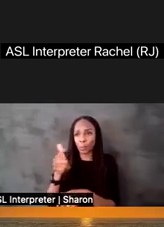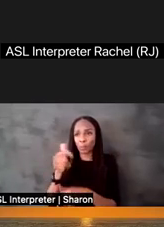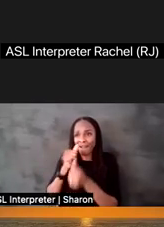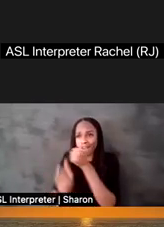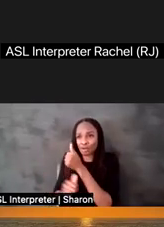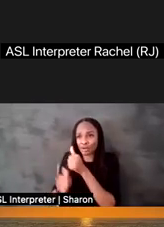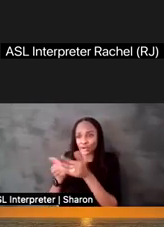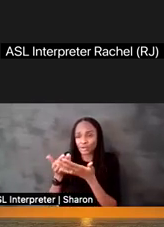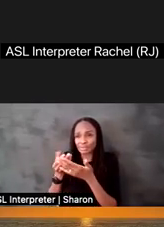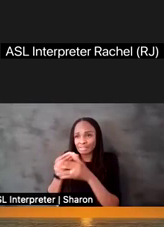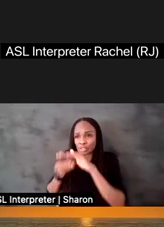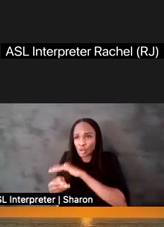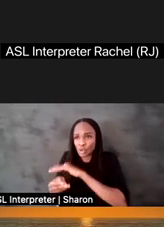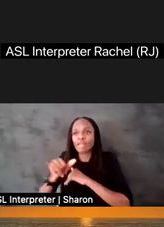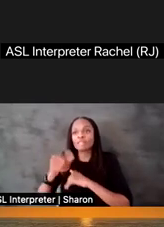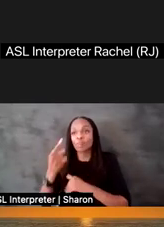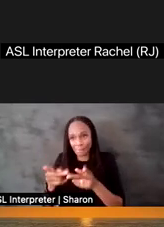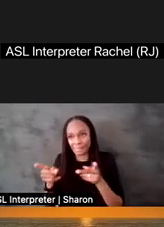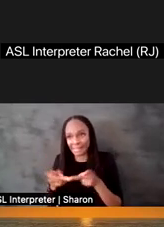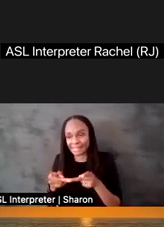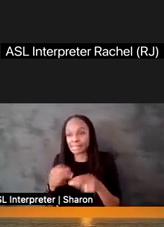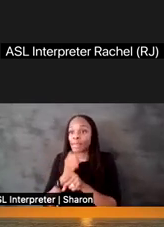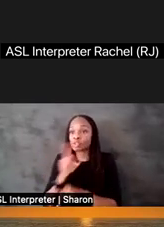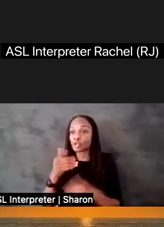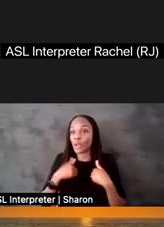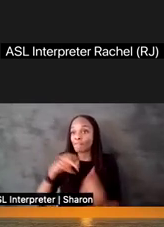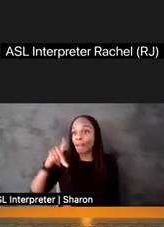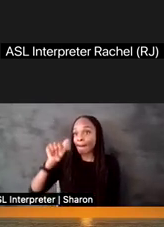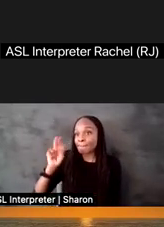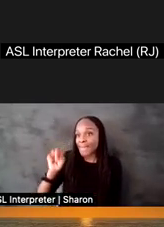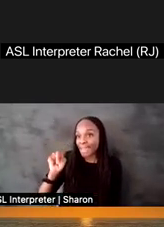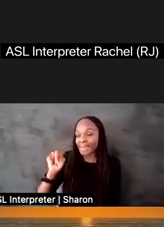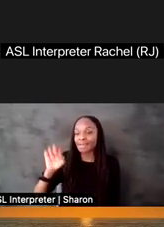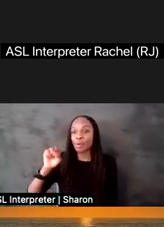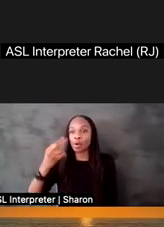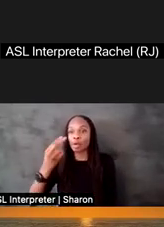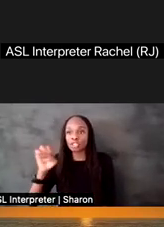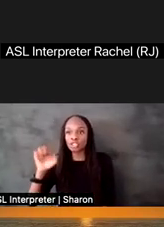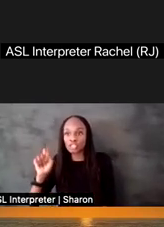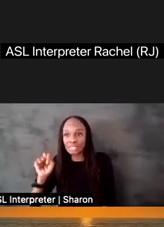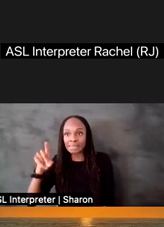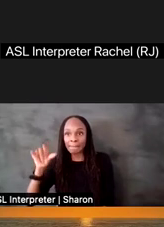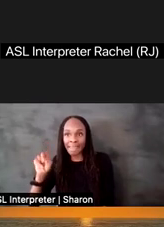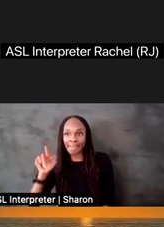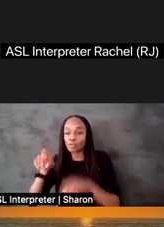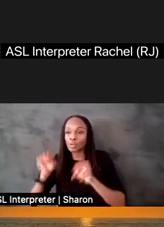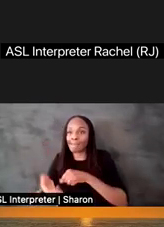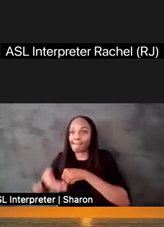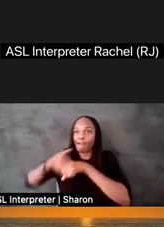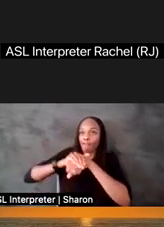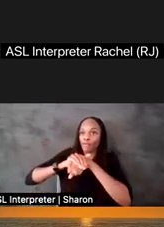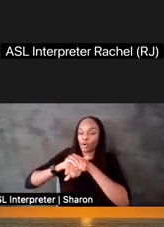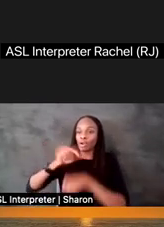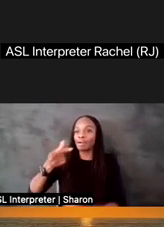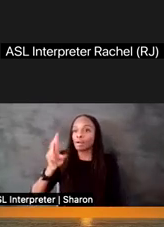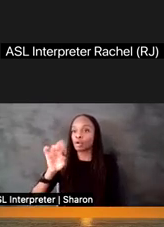in the kitchen. Making sure that you have a pan or a sheet pan that you can cover a grease pan